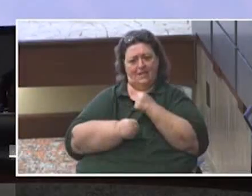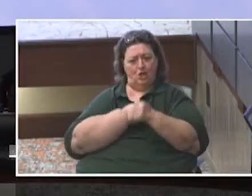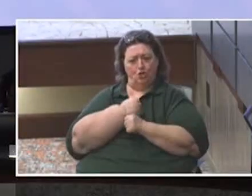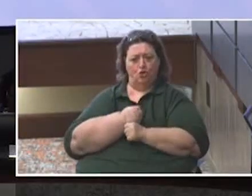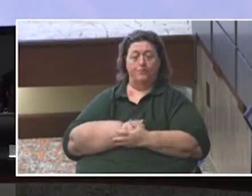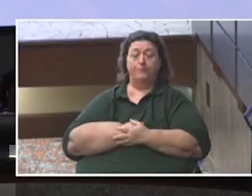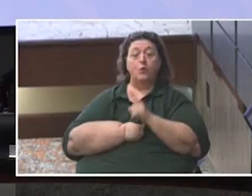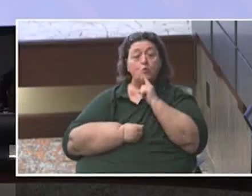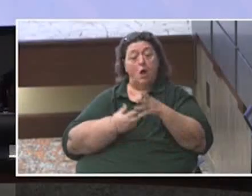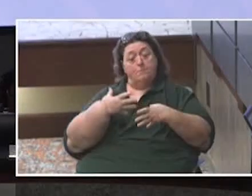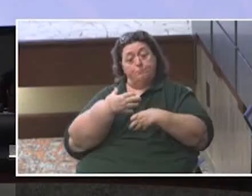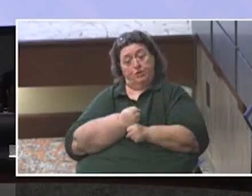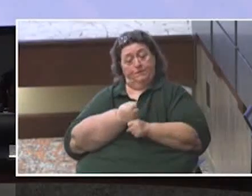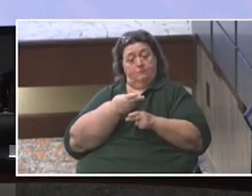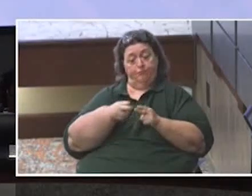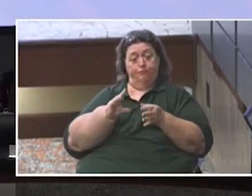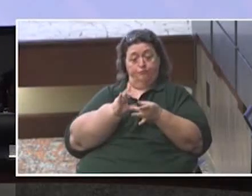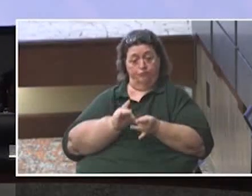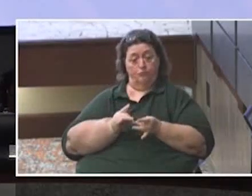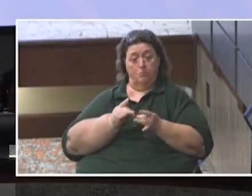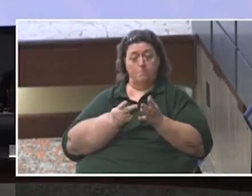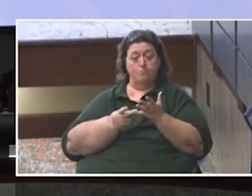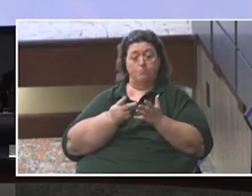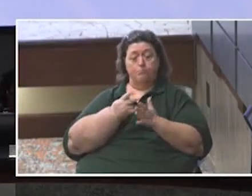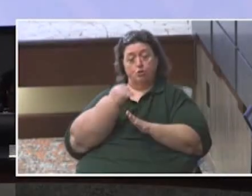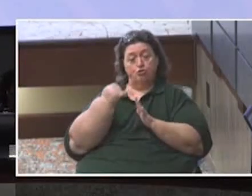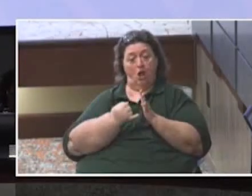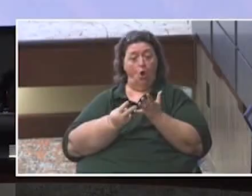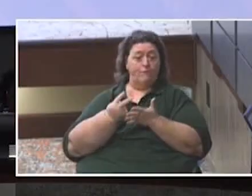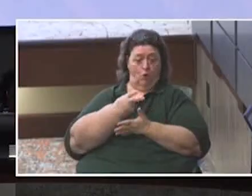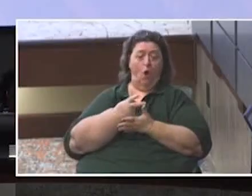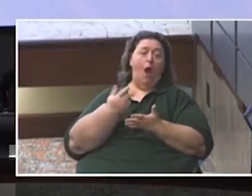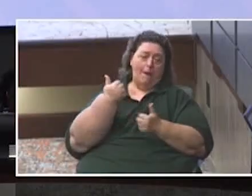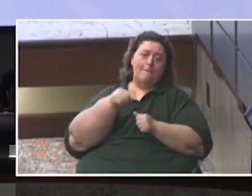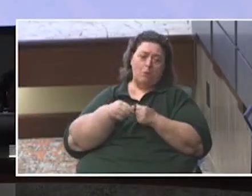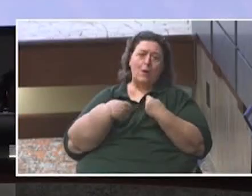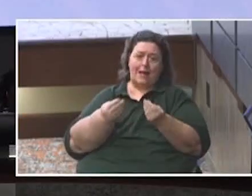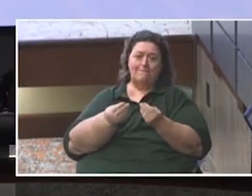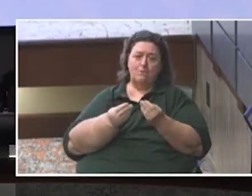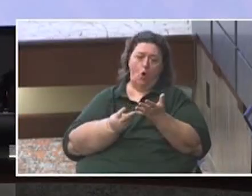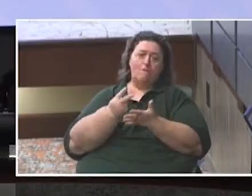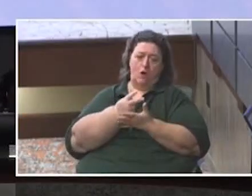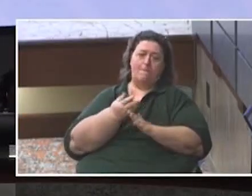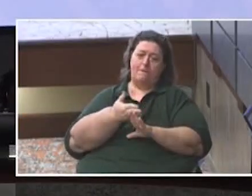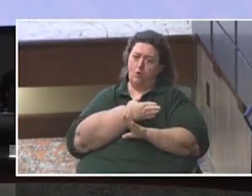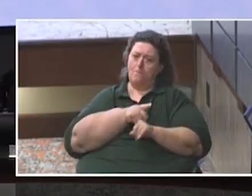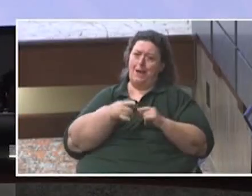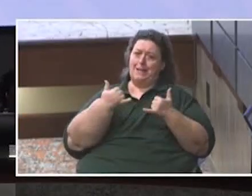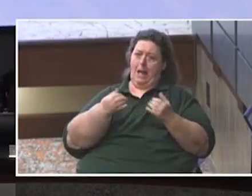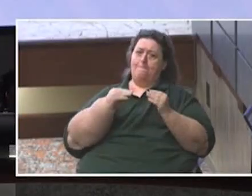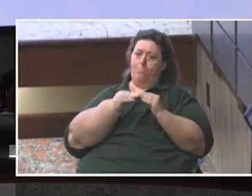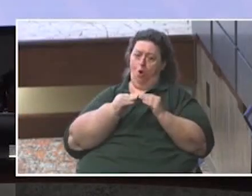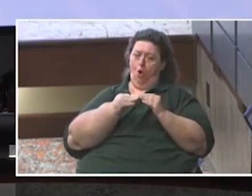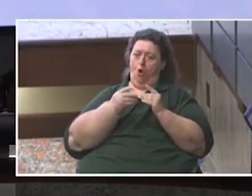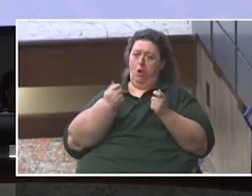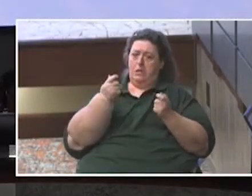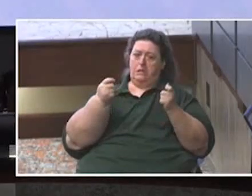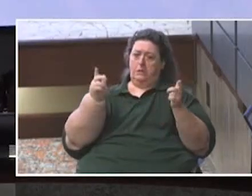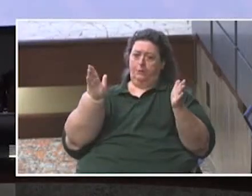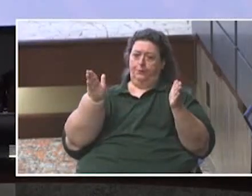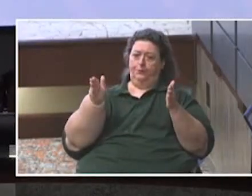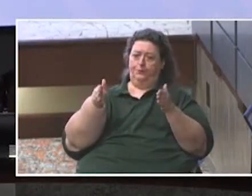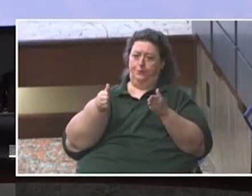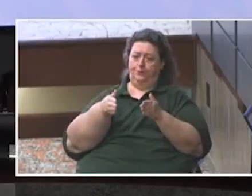Briefly, the project overview, and know we've given overviews before, but really honing in that there is no doubt this is a